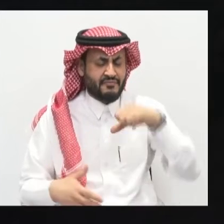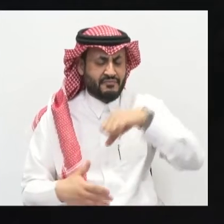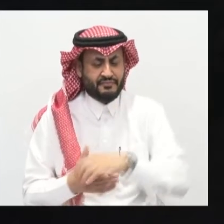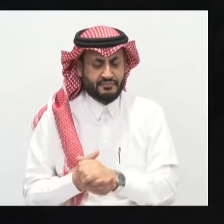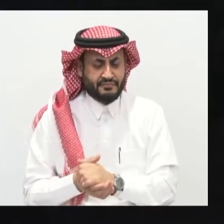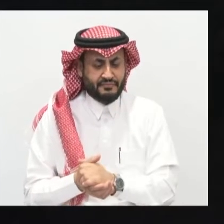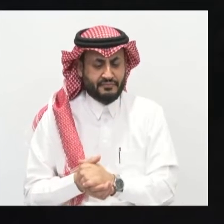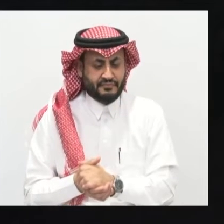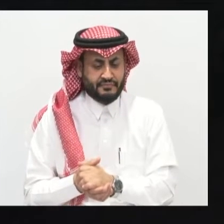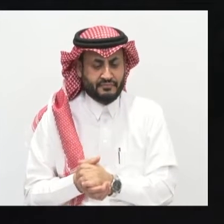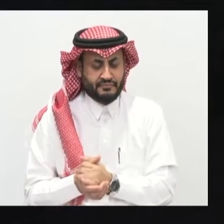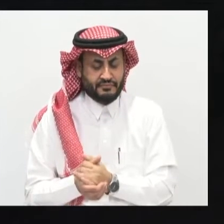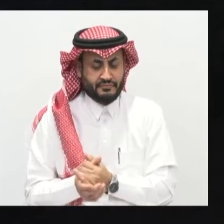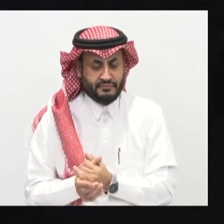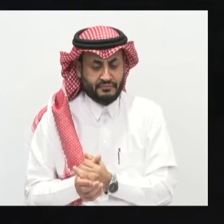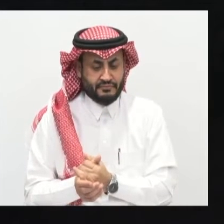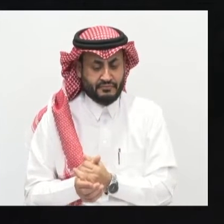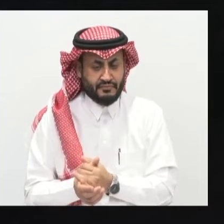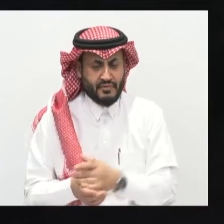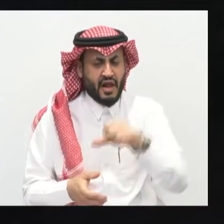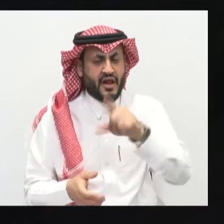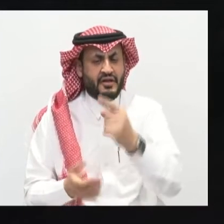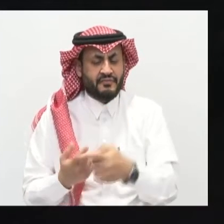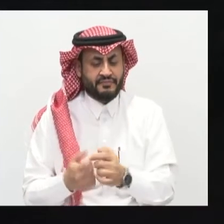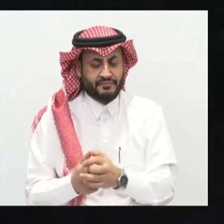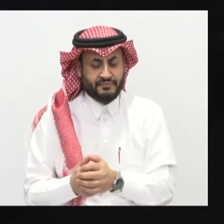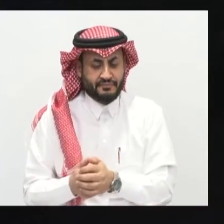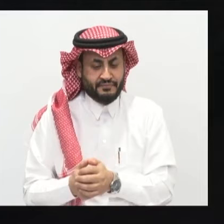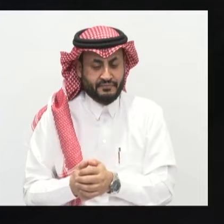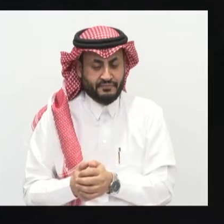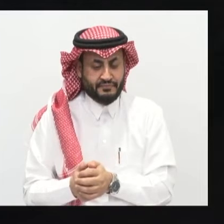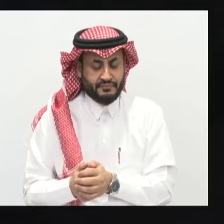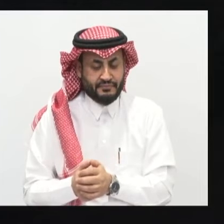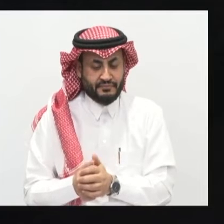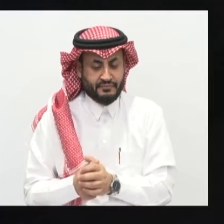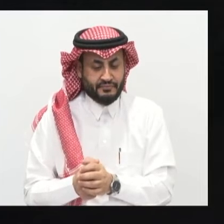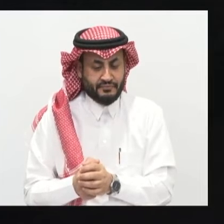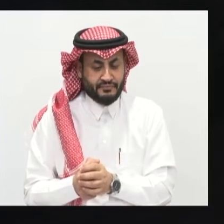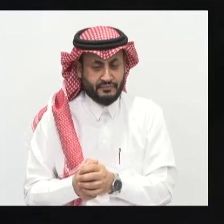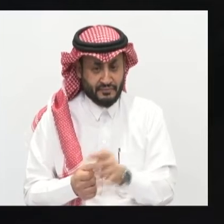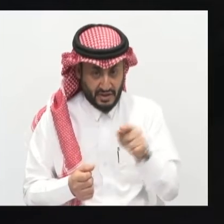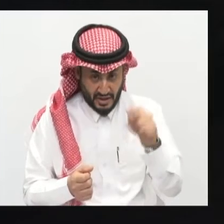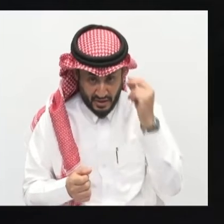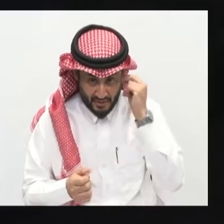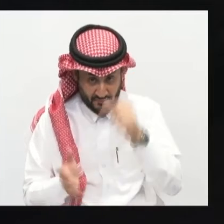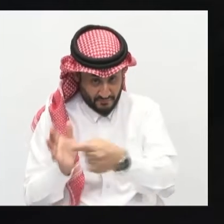when you say, what's the matter? It means something is wrong with the other person. Okay? Is there something missing?